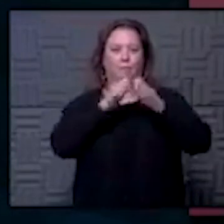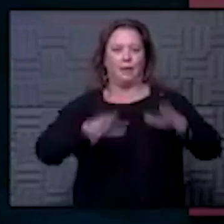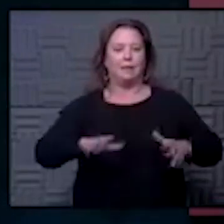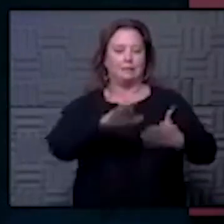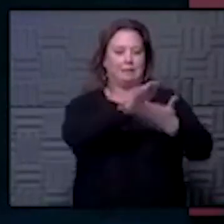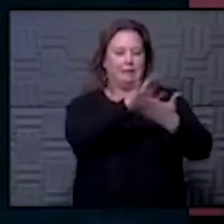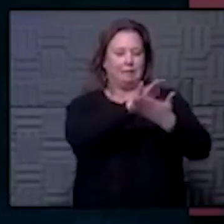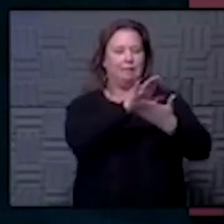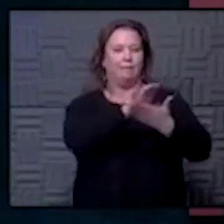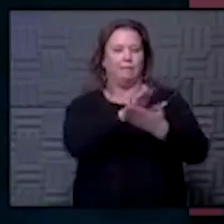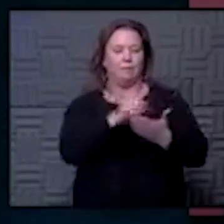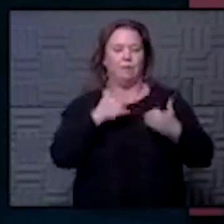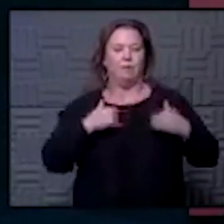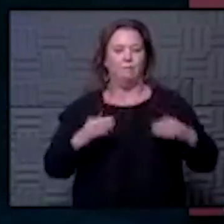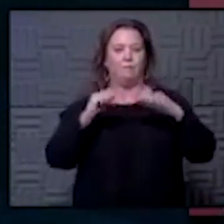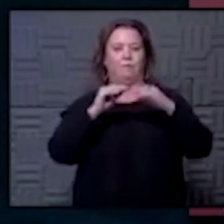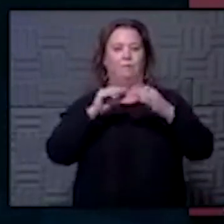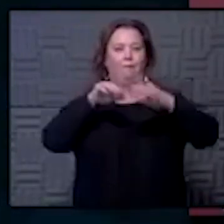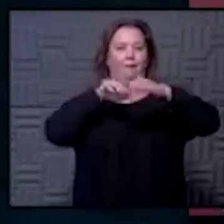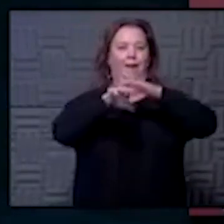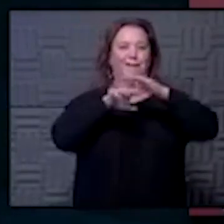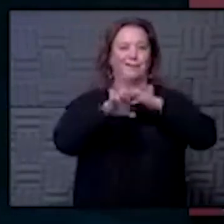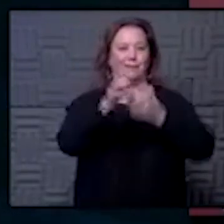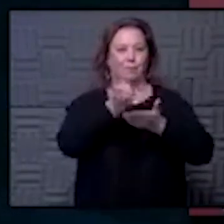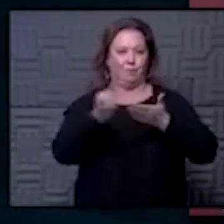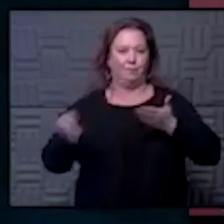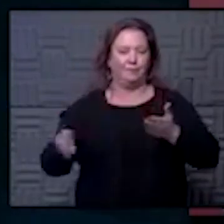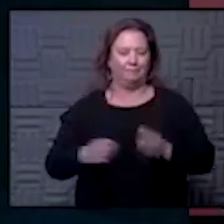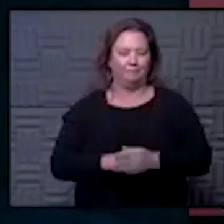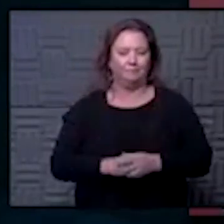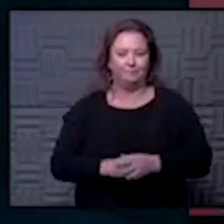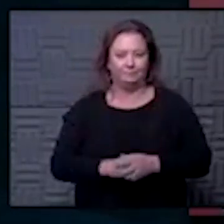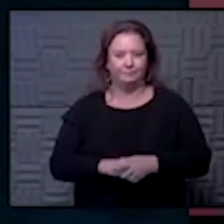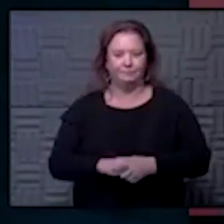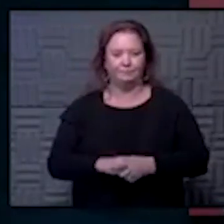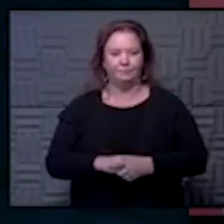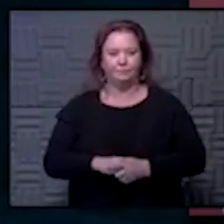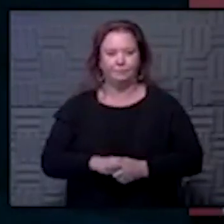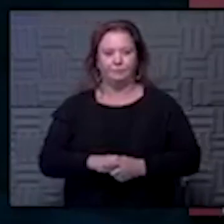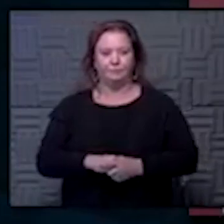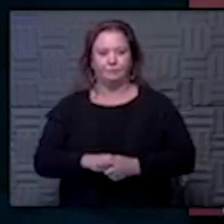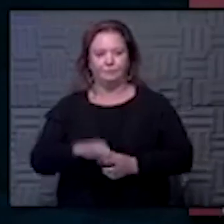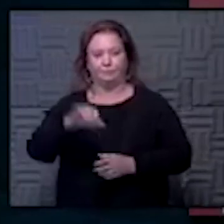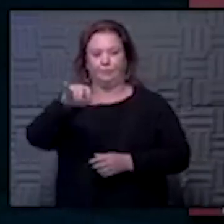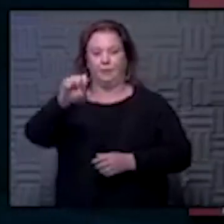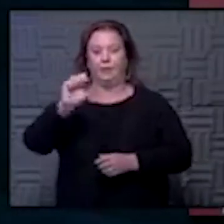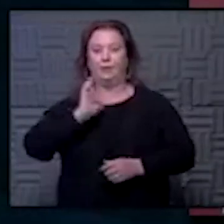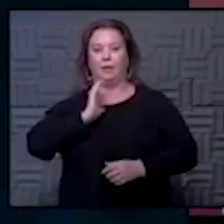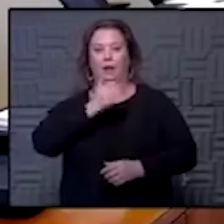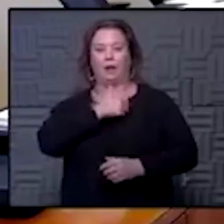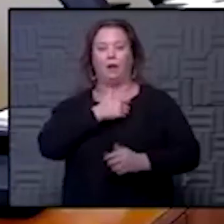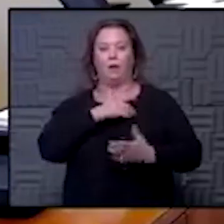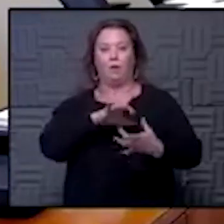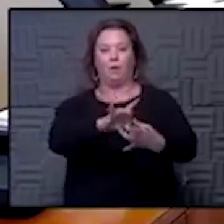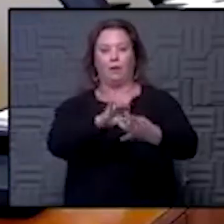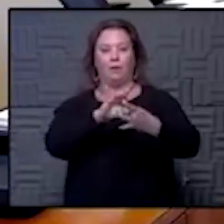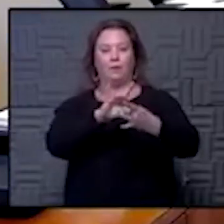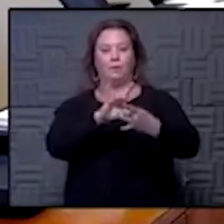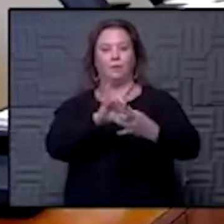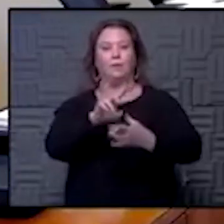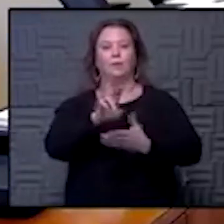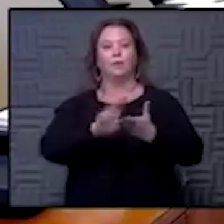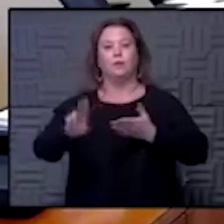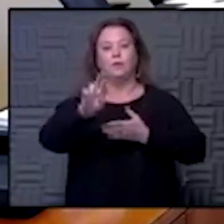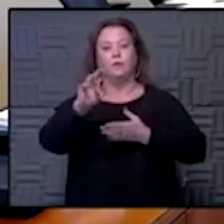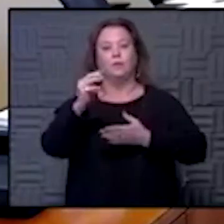side, which gives us a little bit more access to some of that equipment. Yeah, certainly our affiliation with University of Missouri,